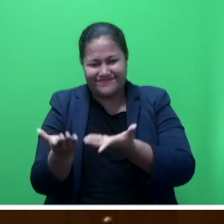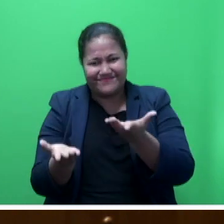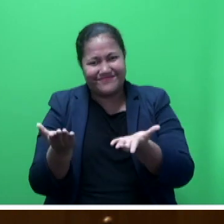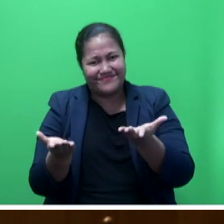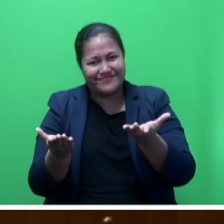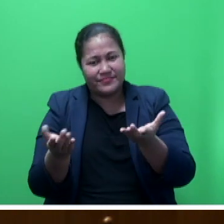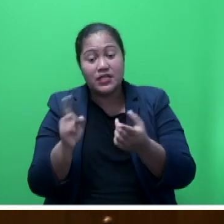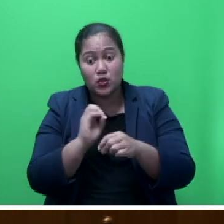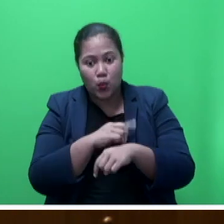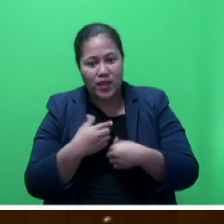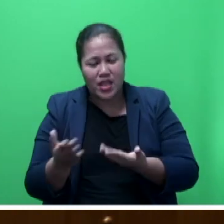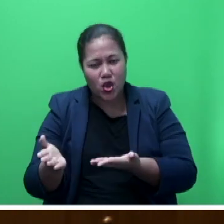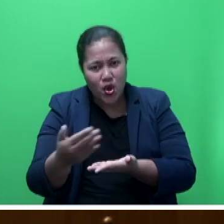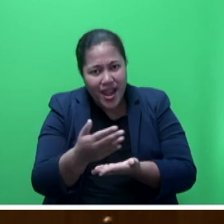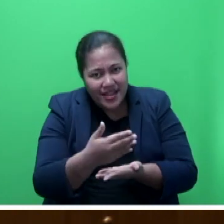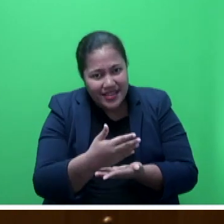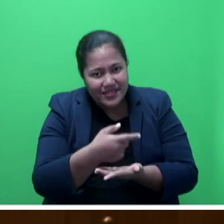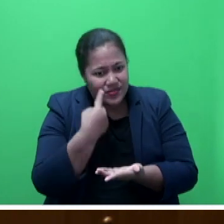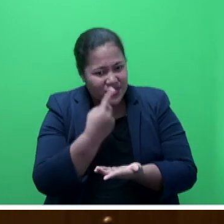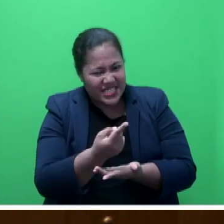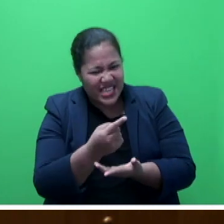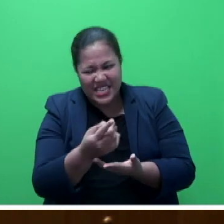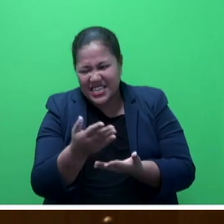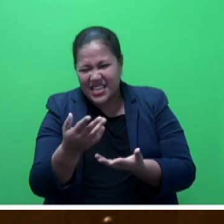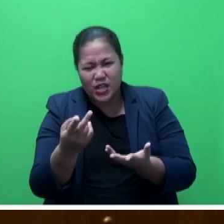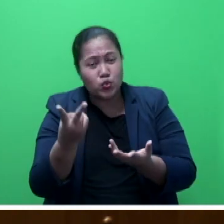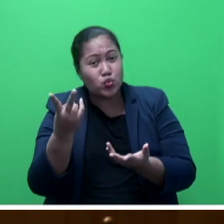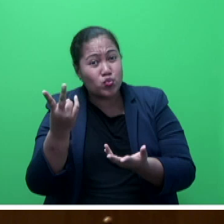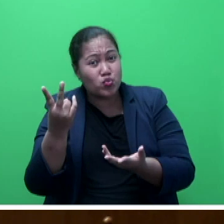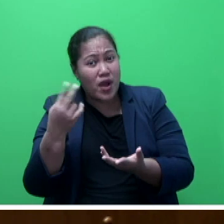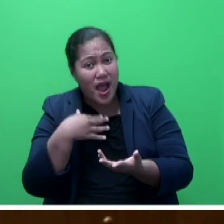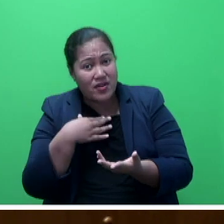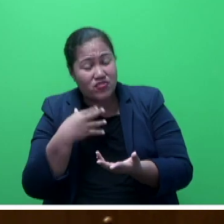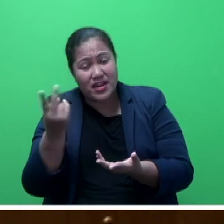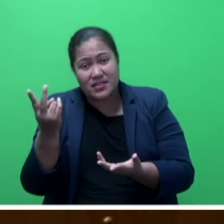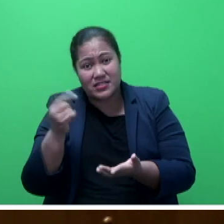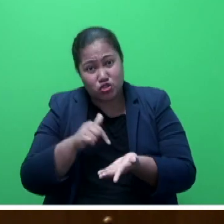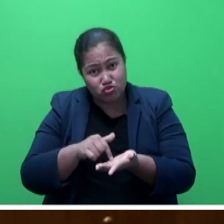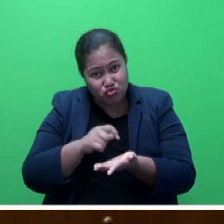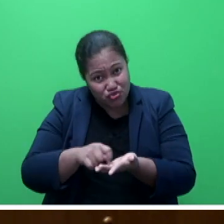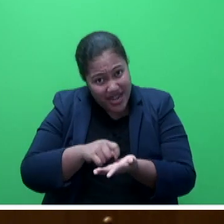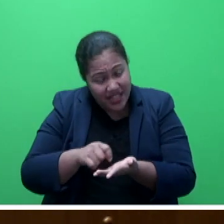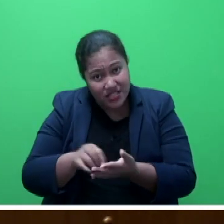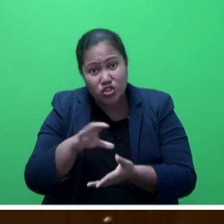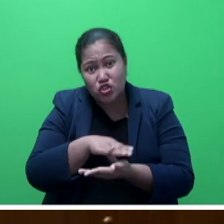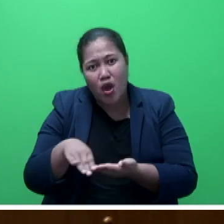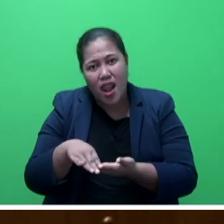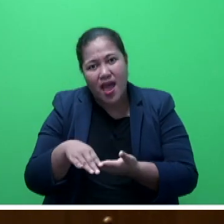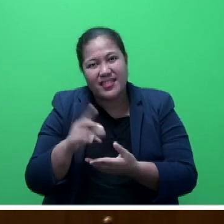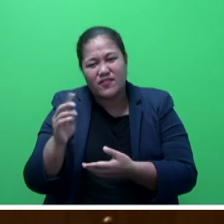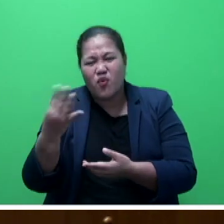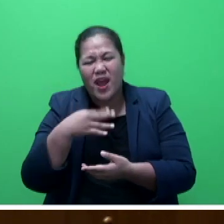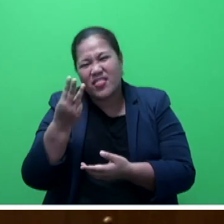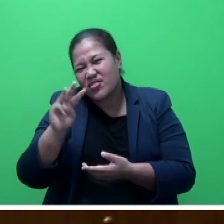Their collective debt has risen to nearly $200 trillion, equivalent to more than 431%